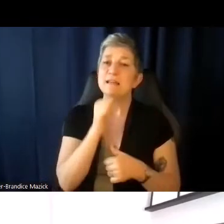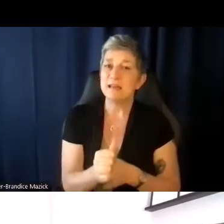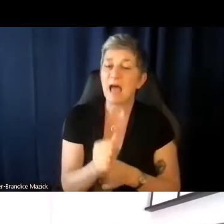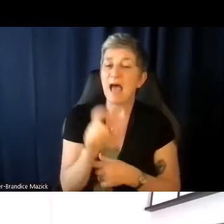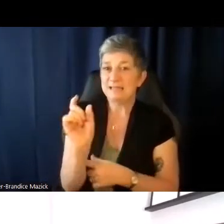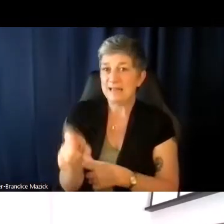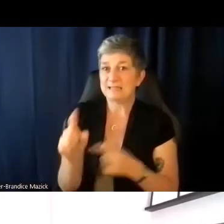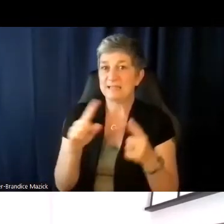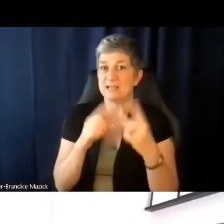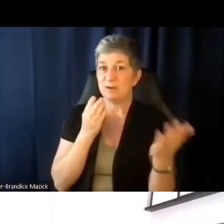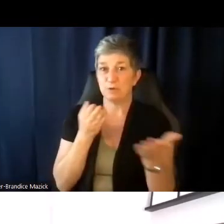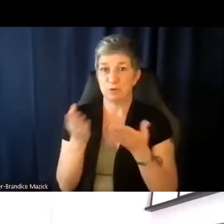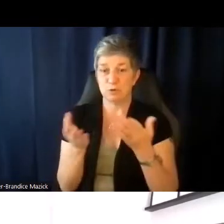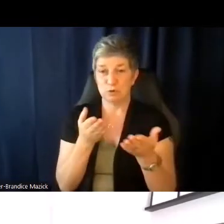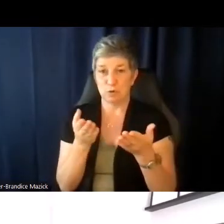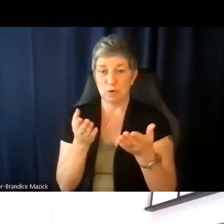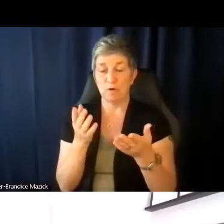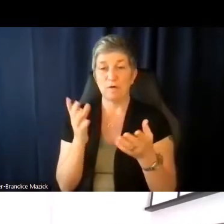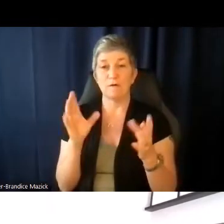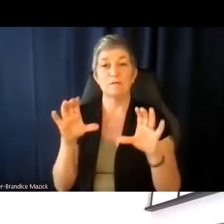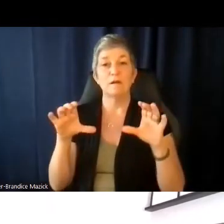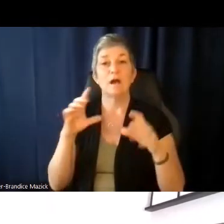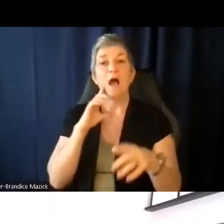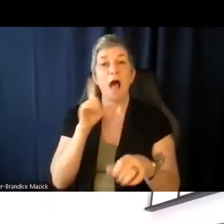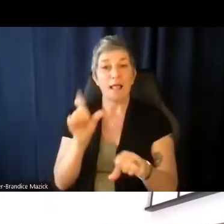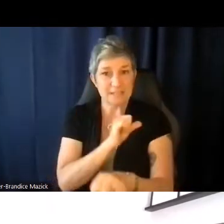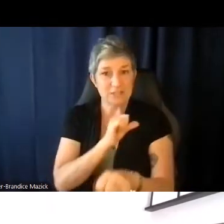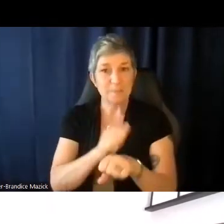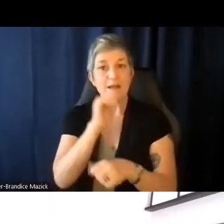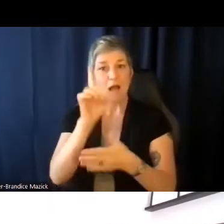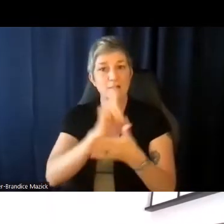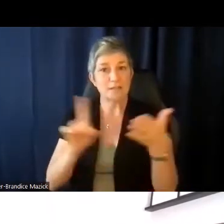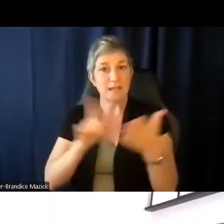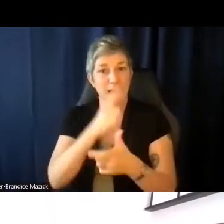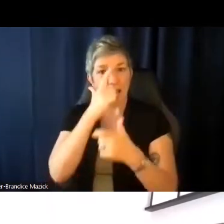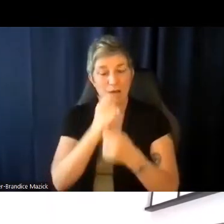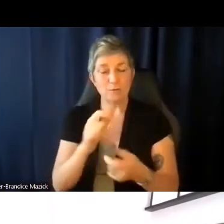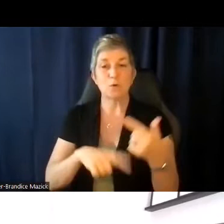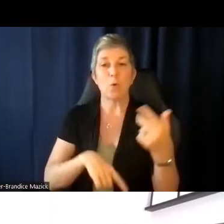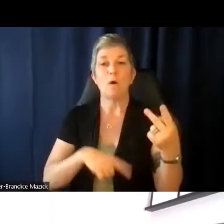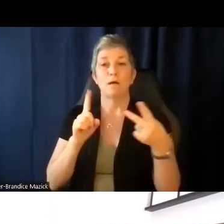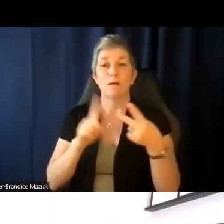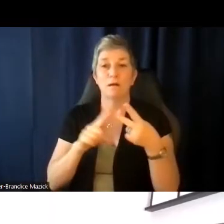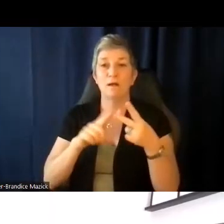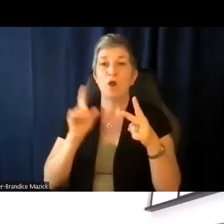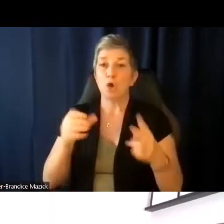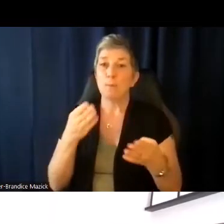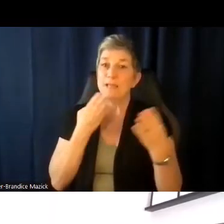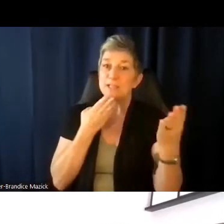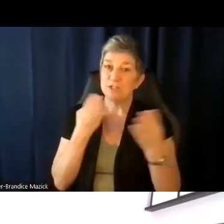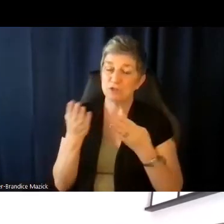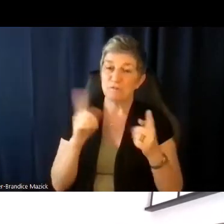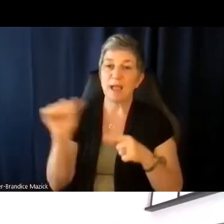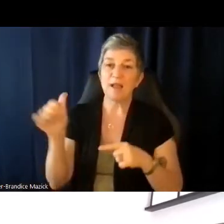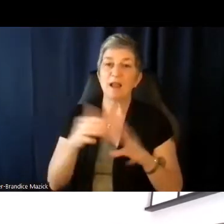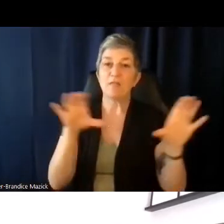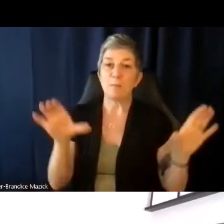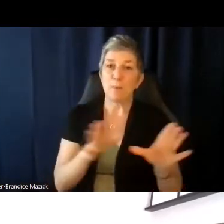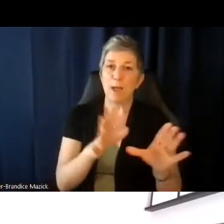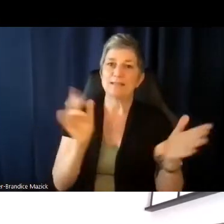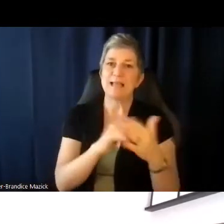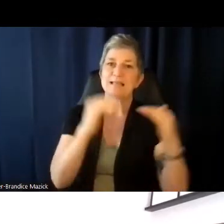to serve a substantial, legitimate, non-discriminatory interest, or B, if it could be served by another practice that has a